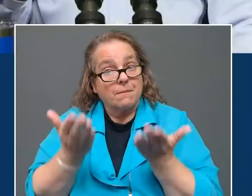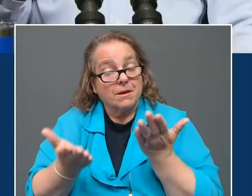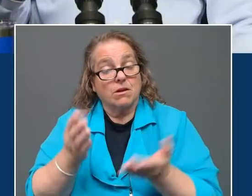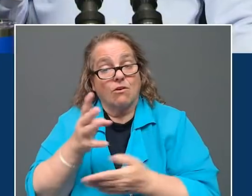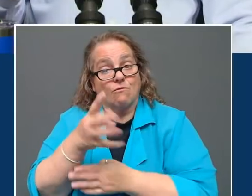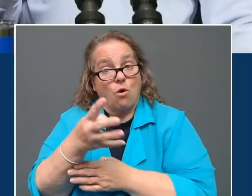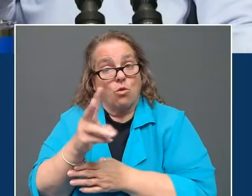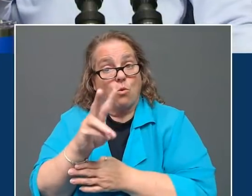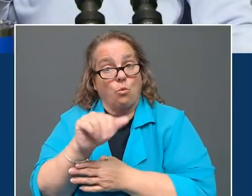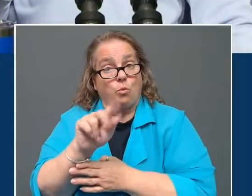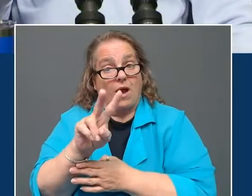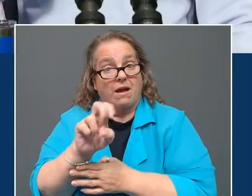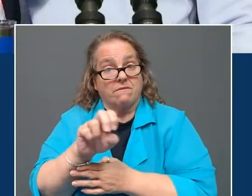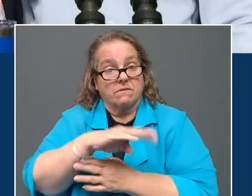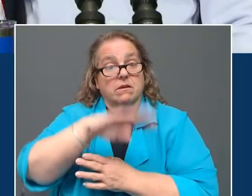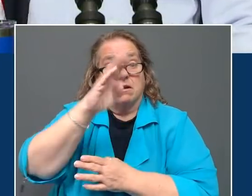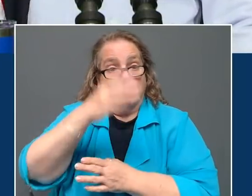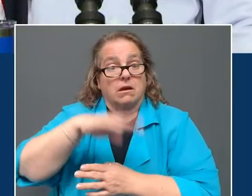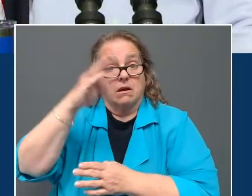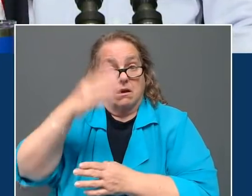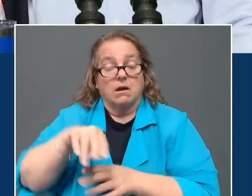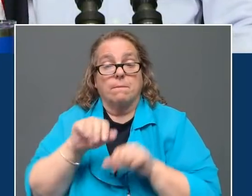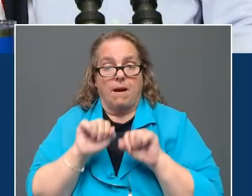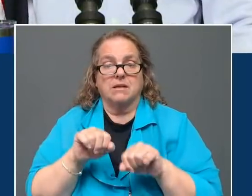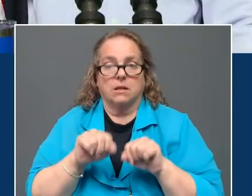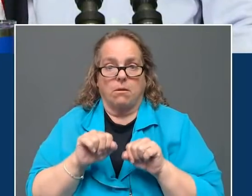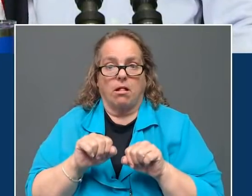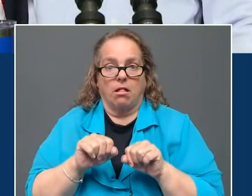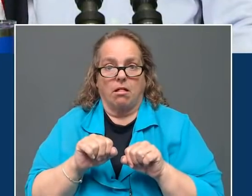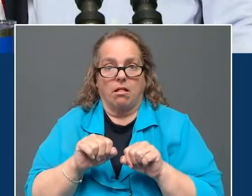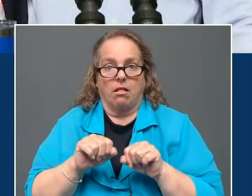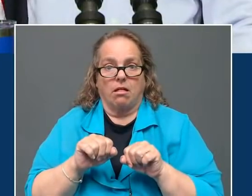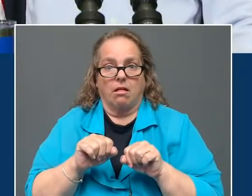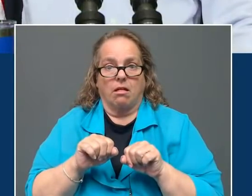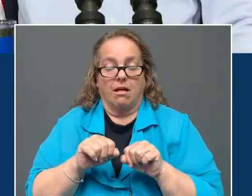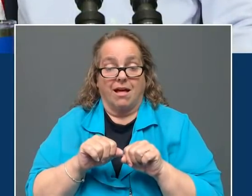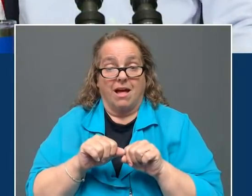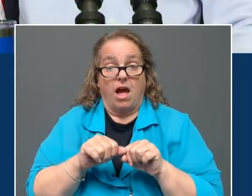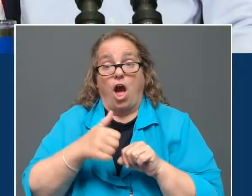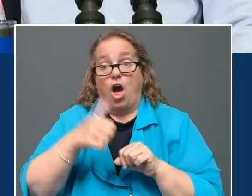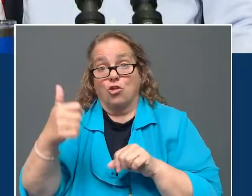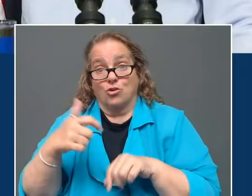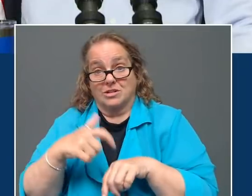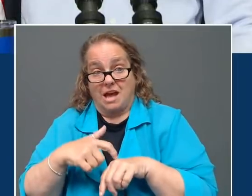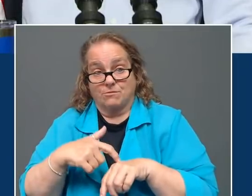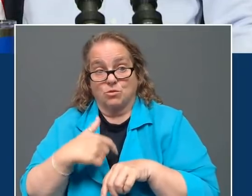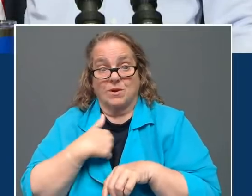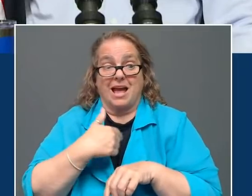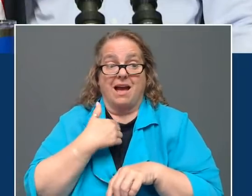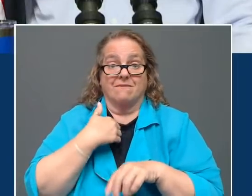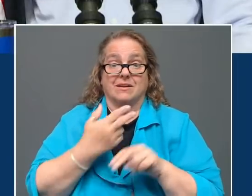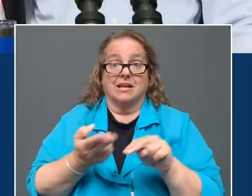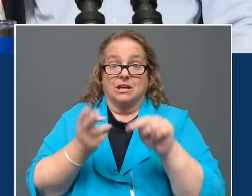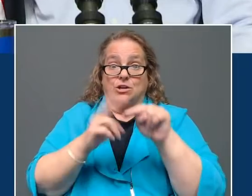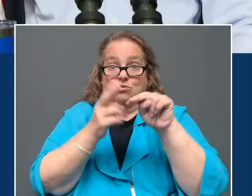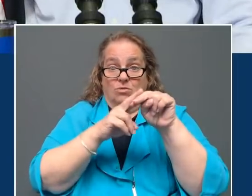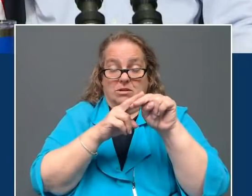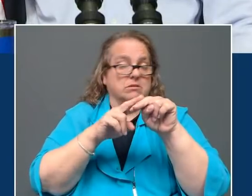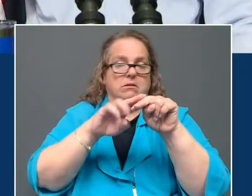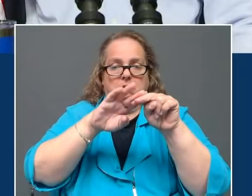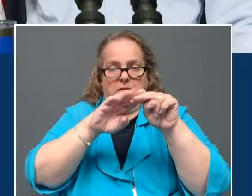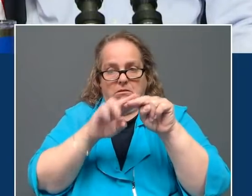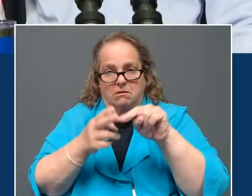because every other time we'd have an increase and then we'd have a plateau for a period and then we'd have an increase. Here we've had a decrease, but